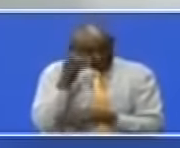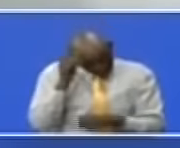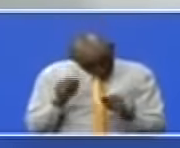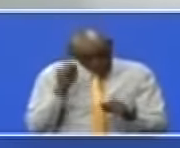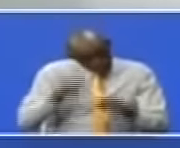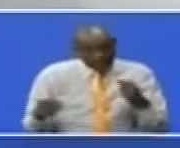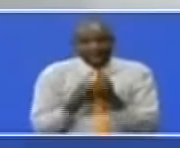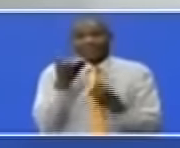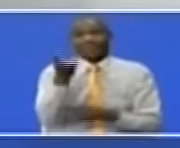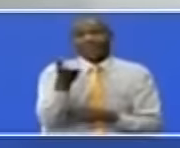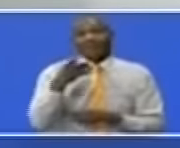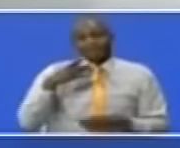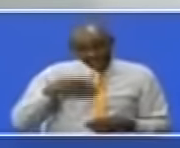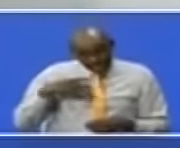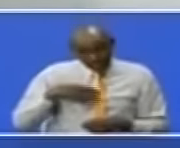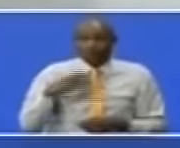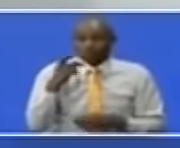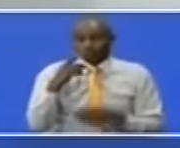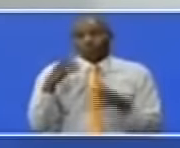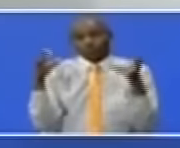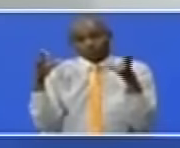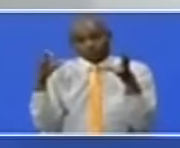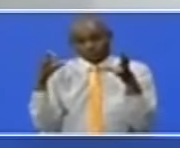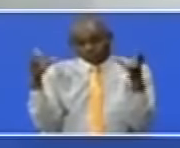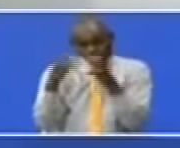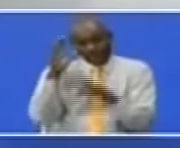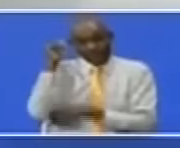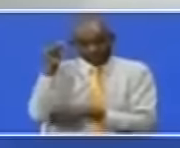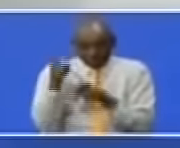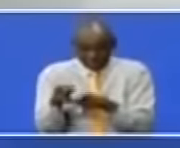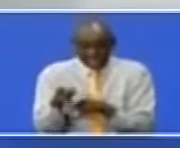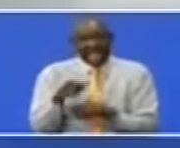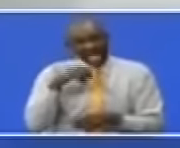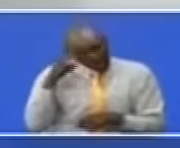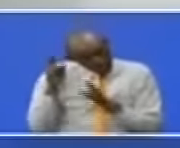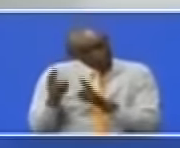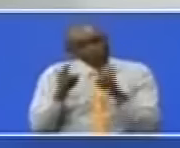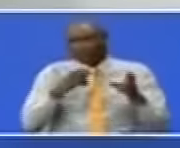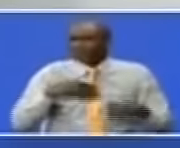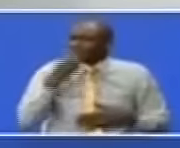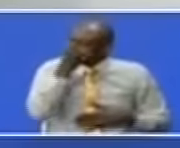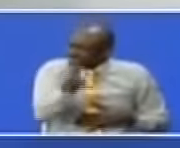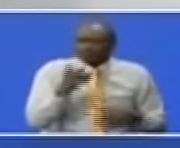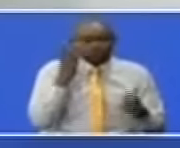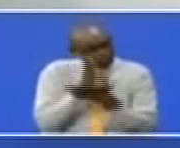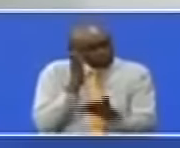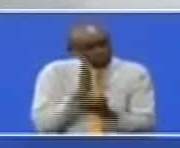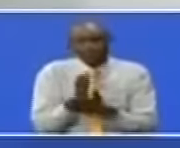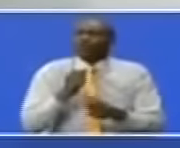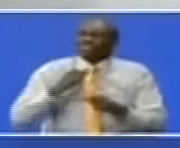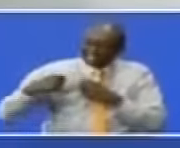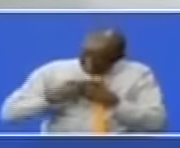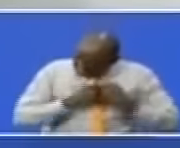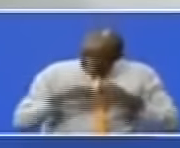be for people who are running these parties and others, for ordinary people who are struggling with their day-to-day lives,